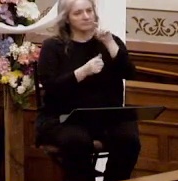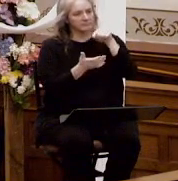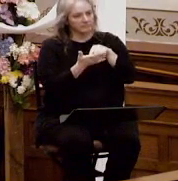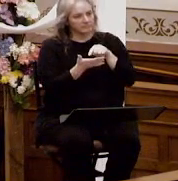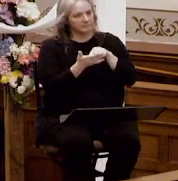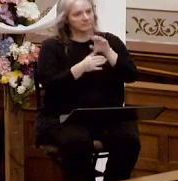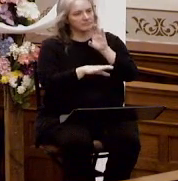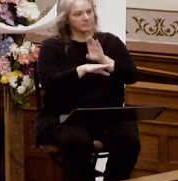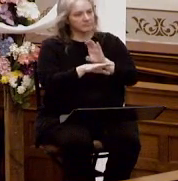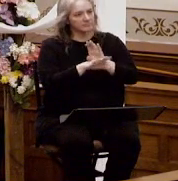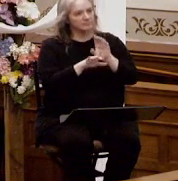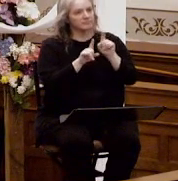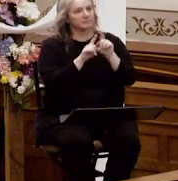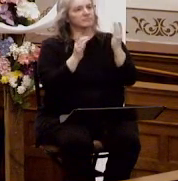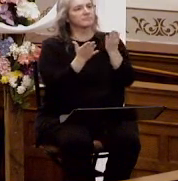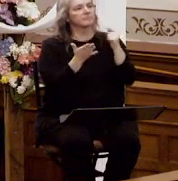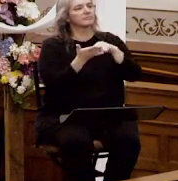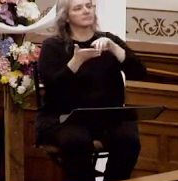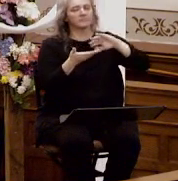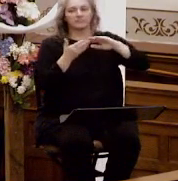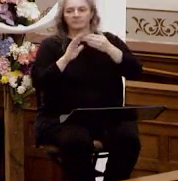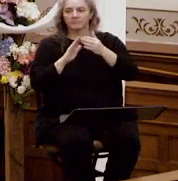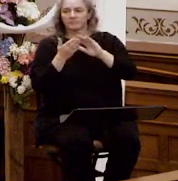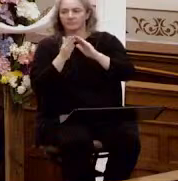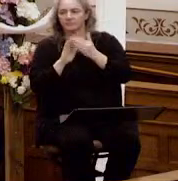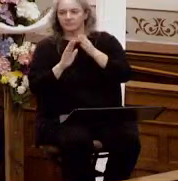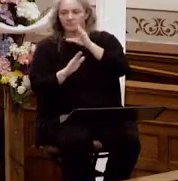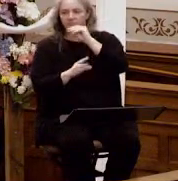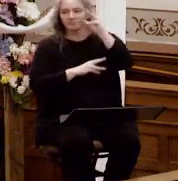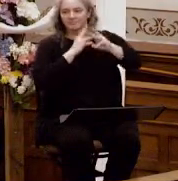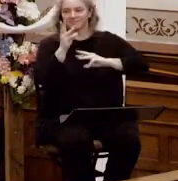local church as it serves this community and the world?